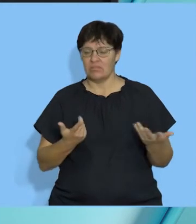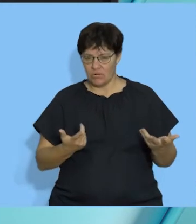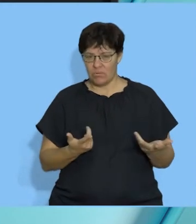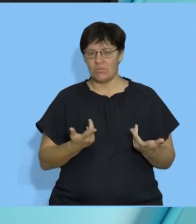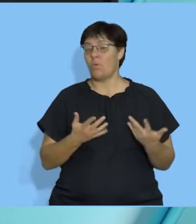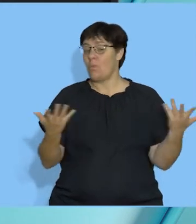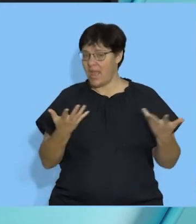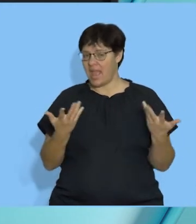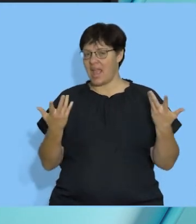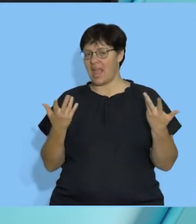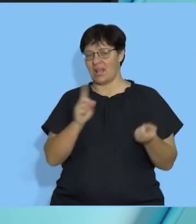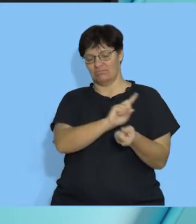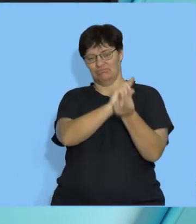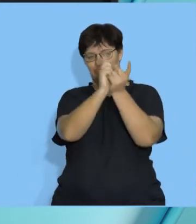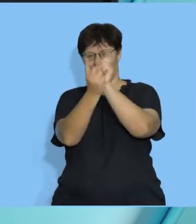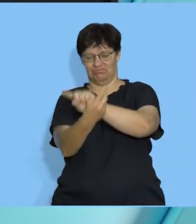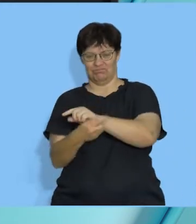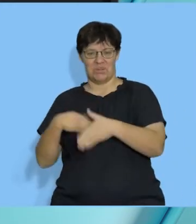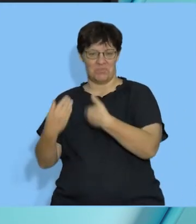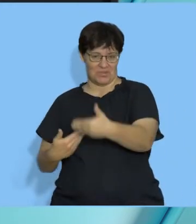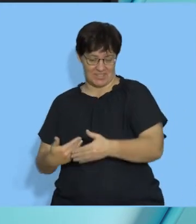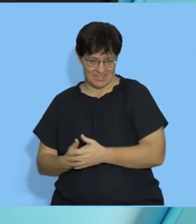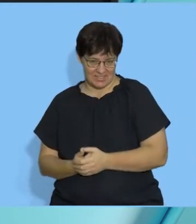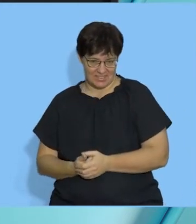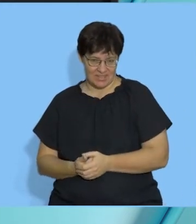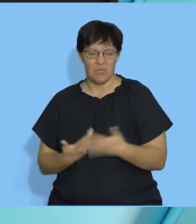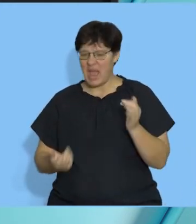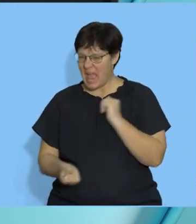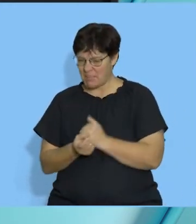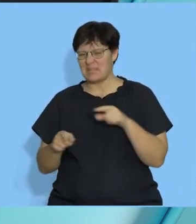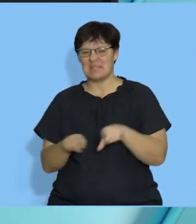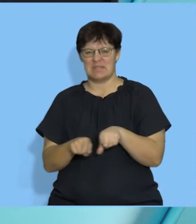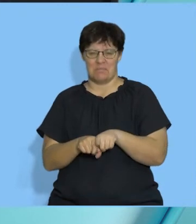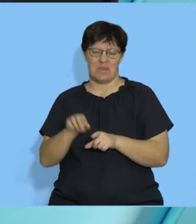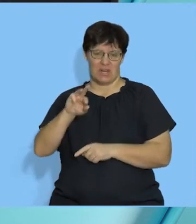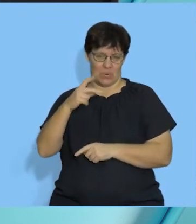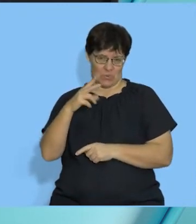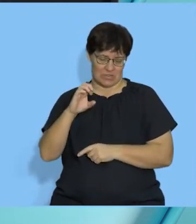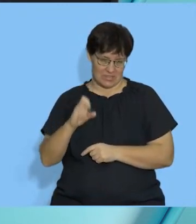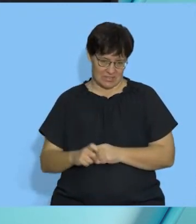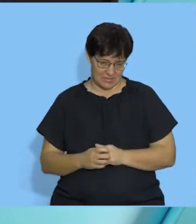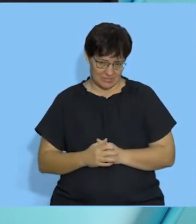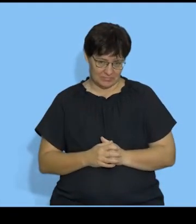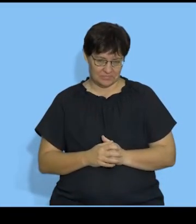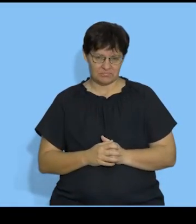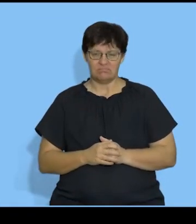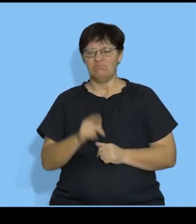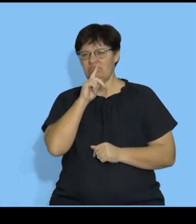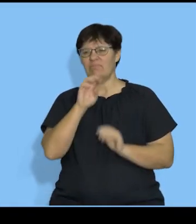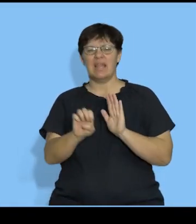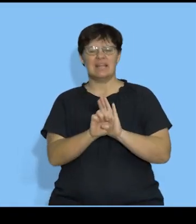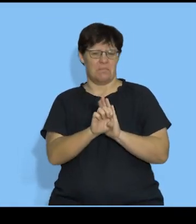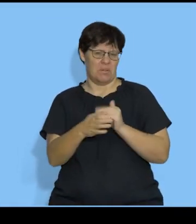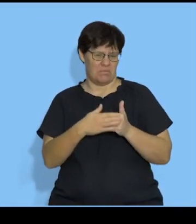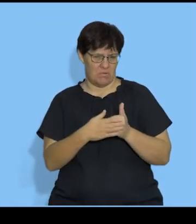transfer process, which happens in a, typical redox reaction. Now, let's look at another example,